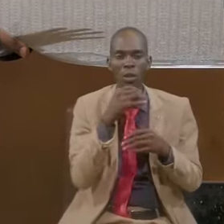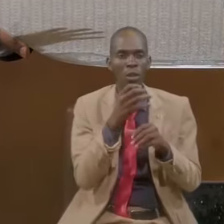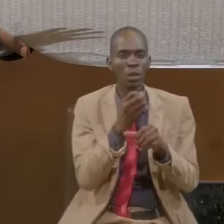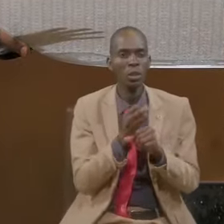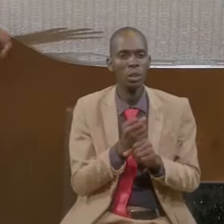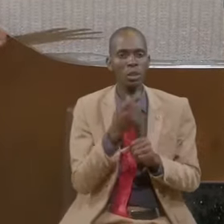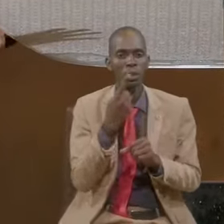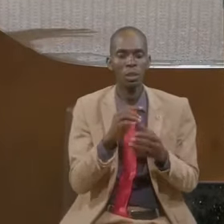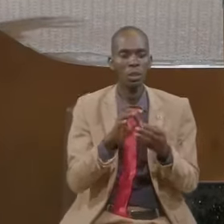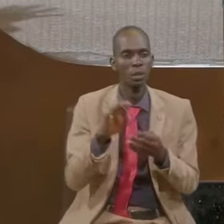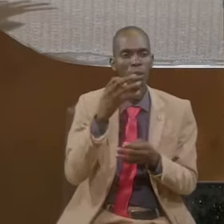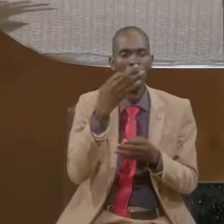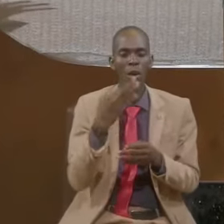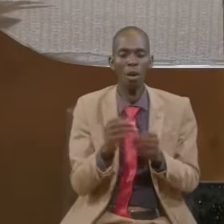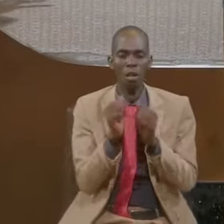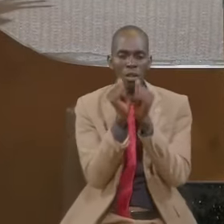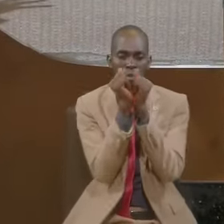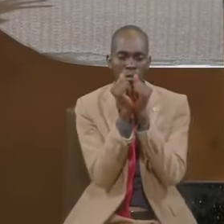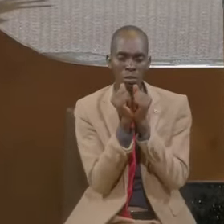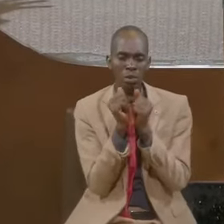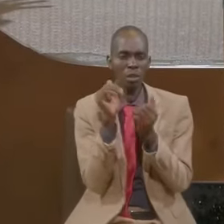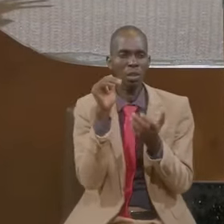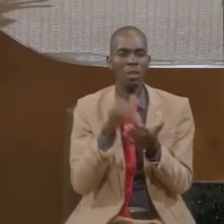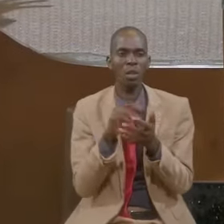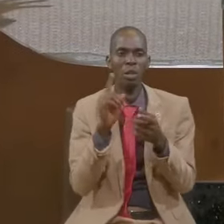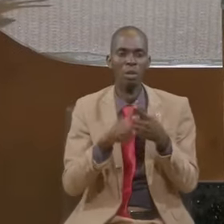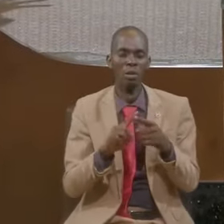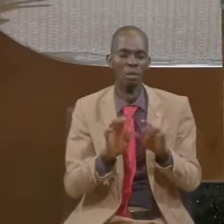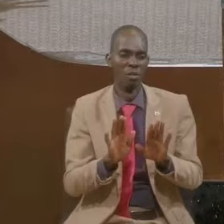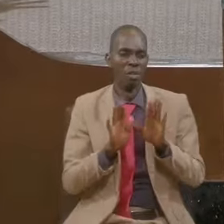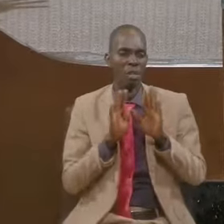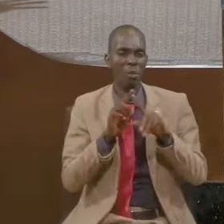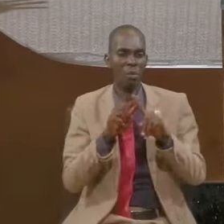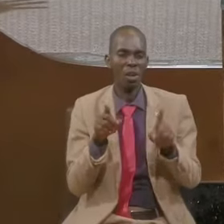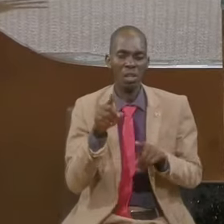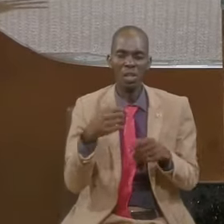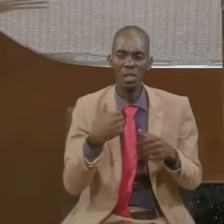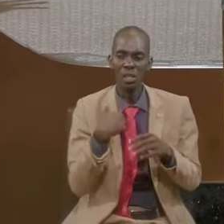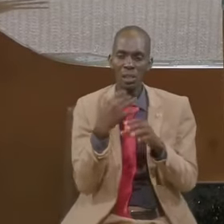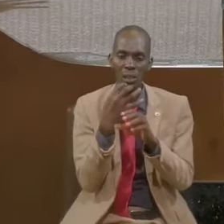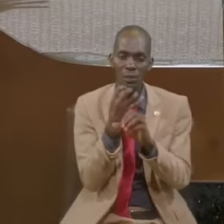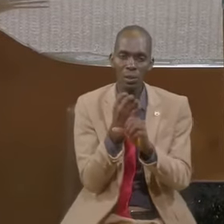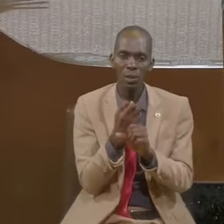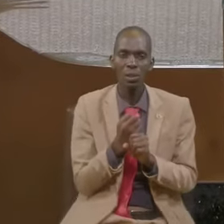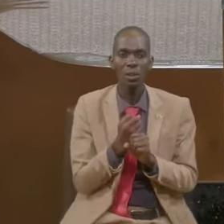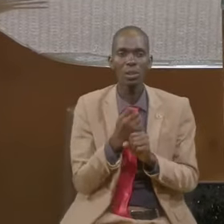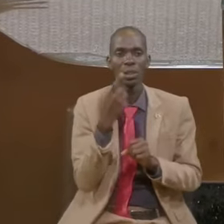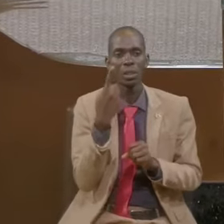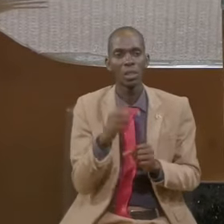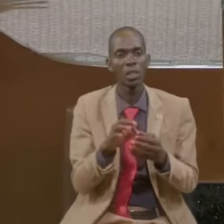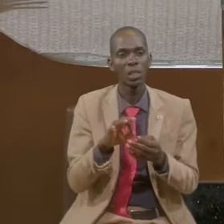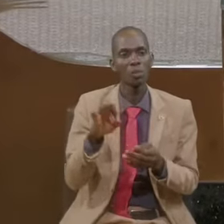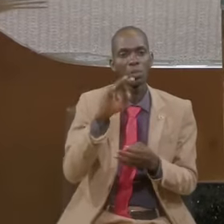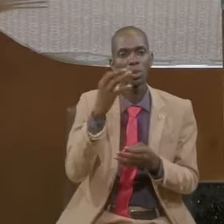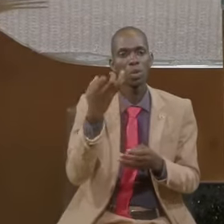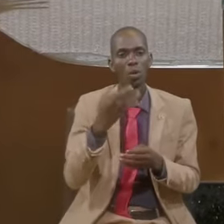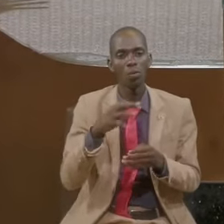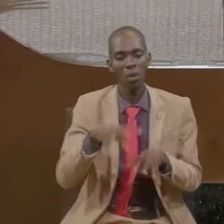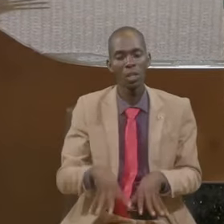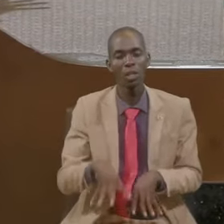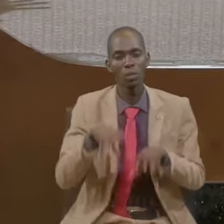the spirit of bondage again to fear, but ye have received the spirit